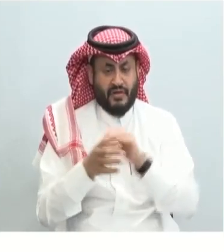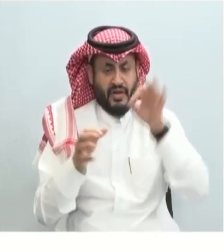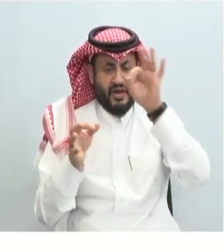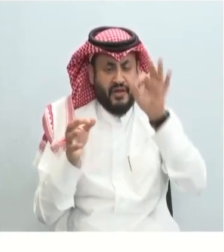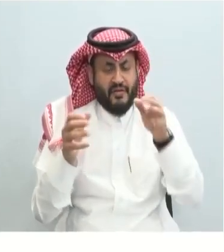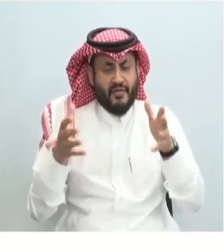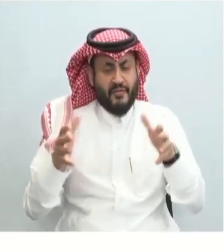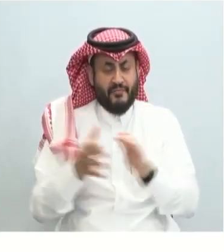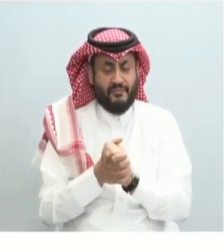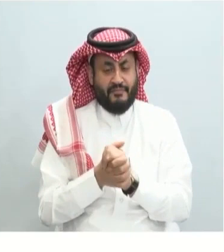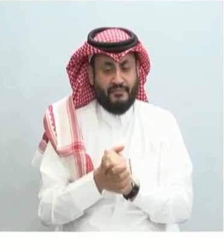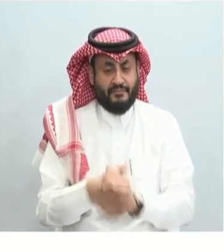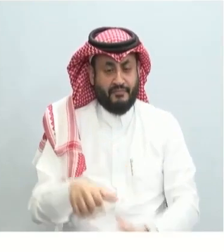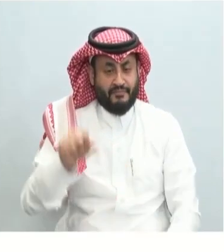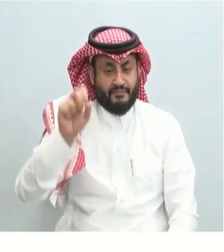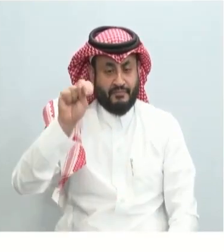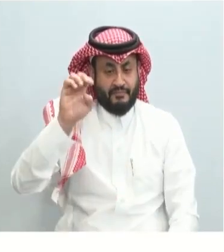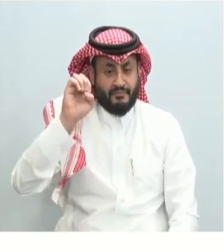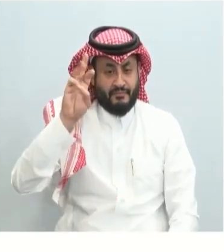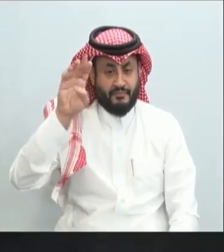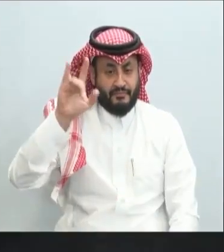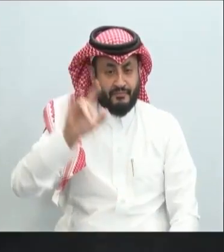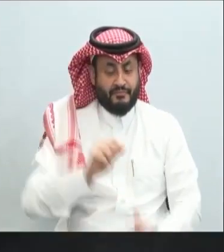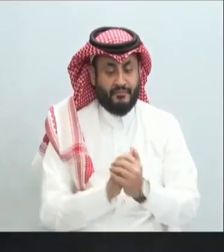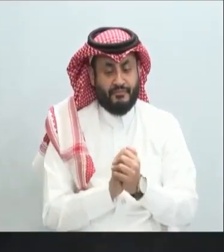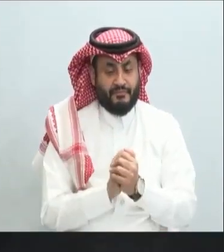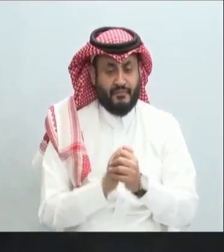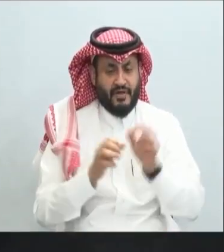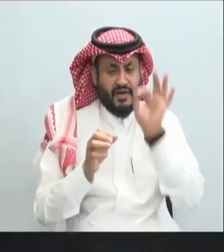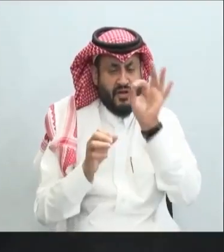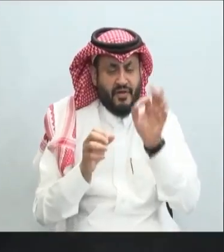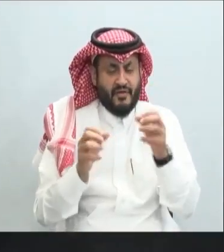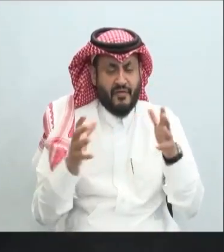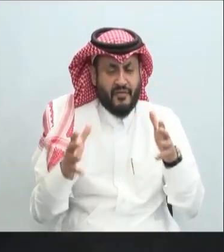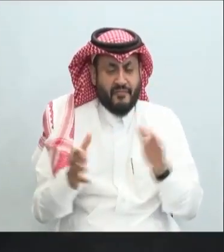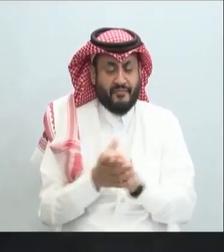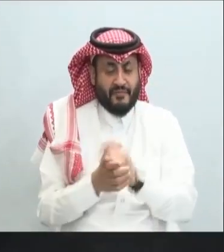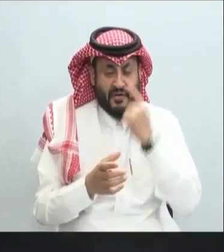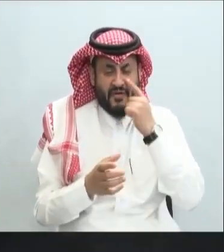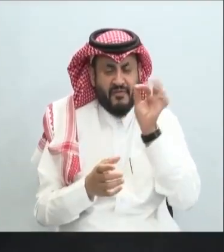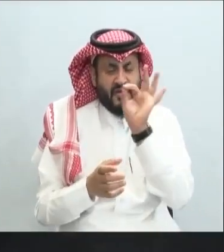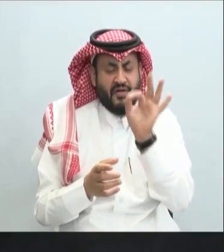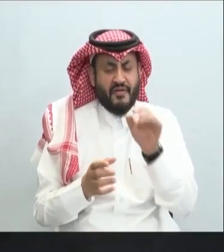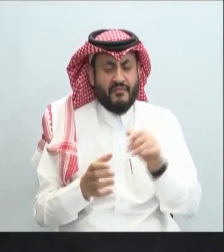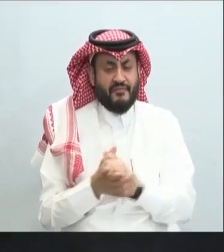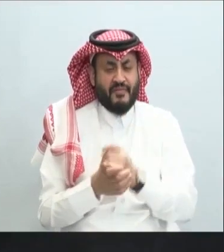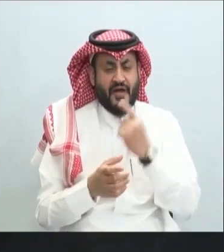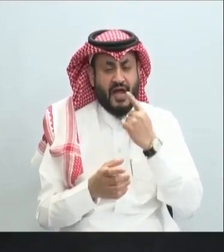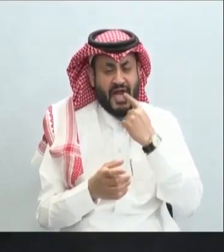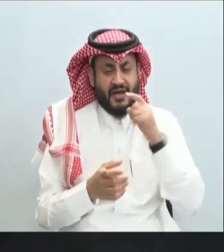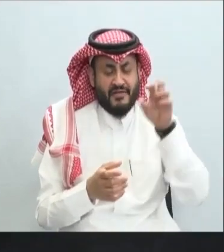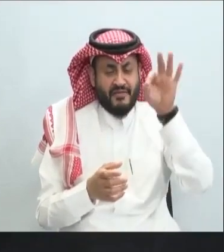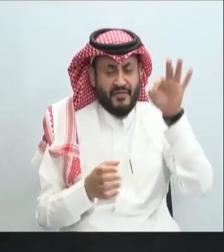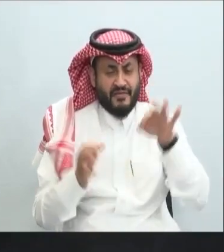it's snowy today. It's snowy today, where we can see the snow fall also from